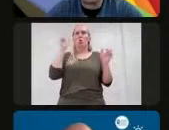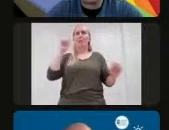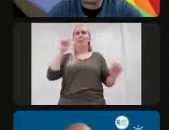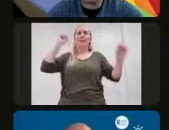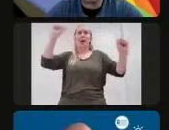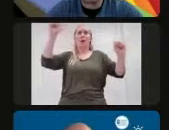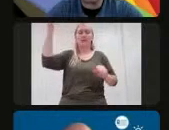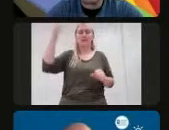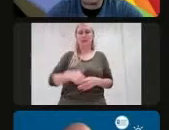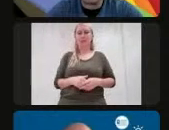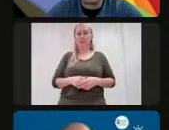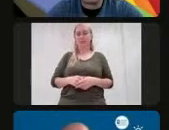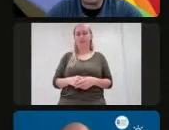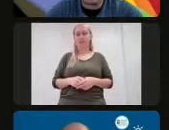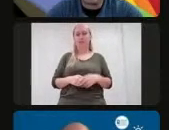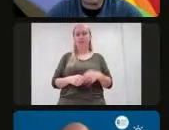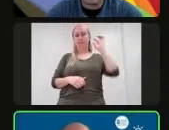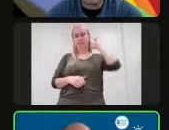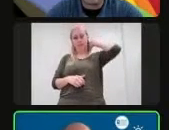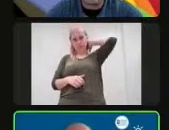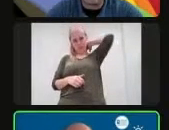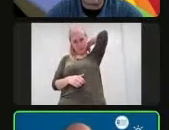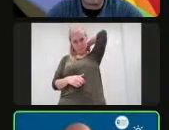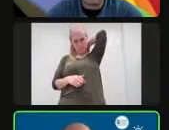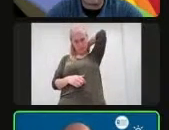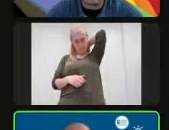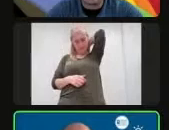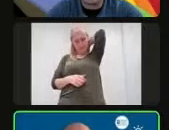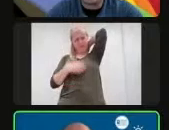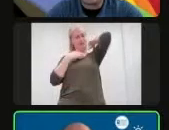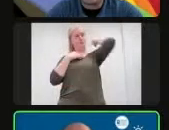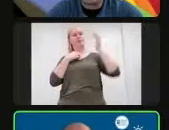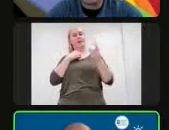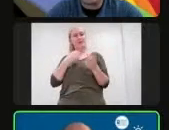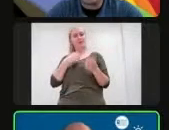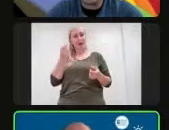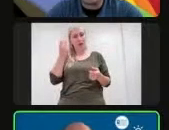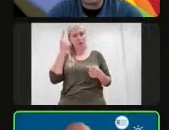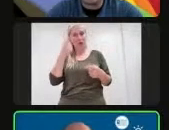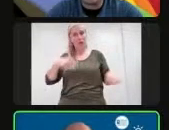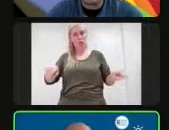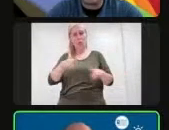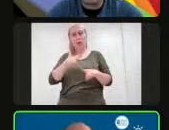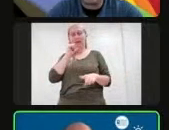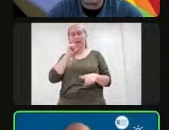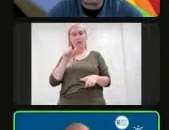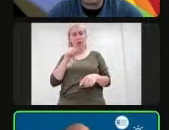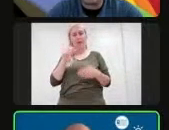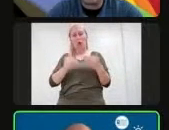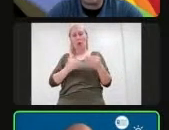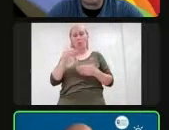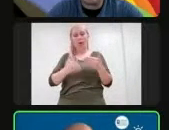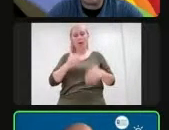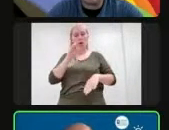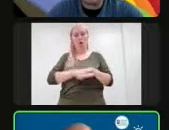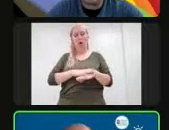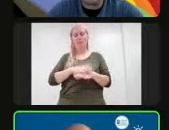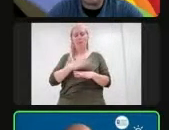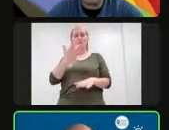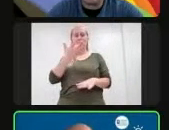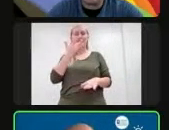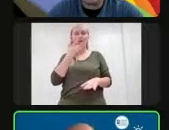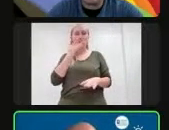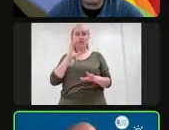loudest. Right. And understand that you have not been operating under optimal conditions. I mean, we're coming out of a